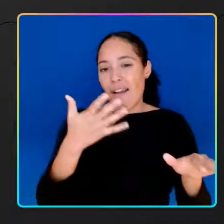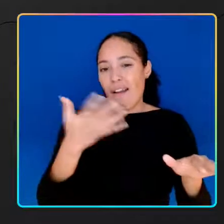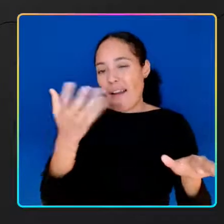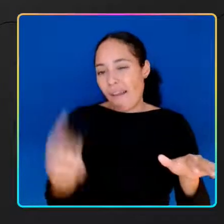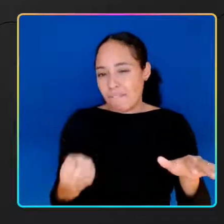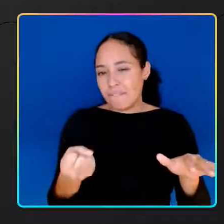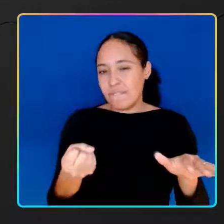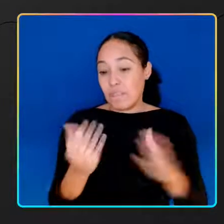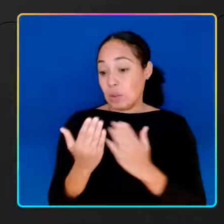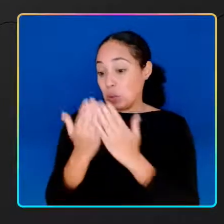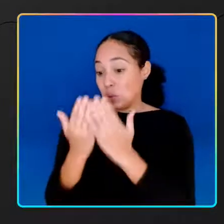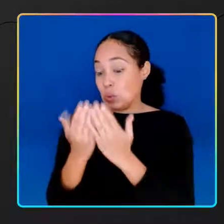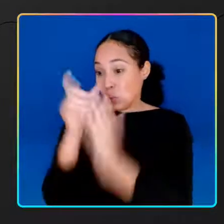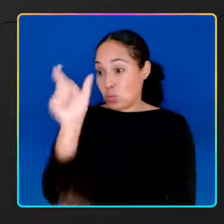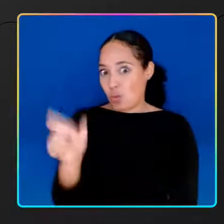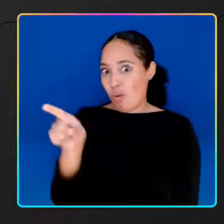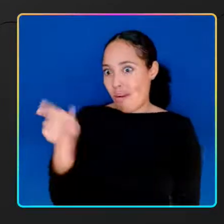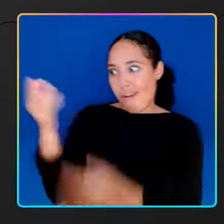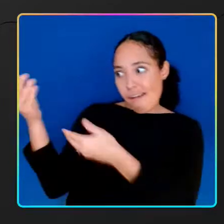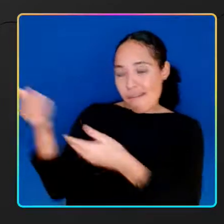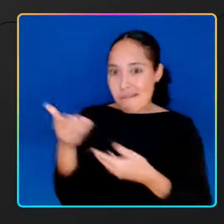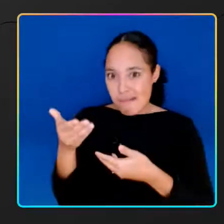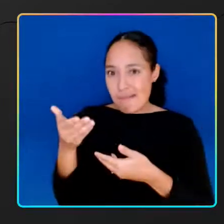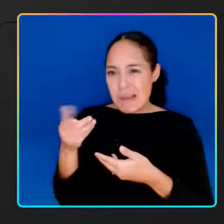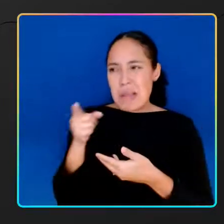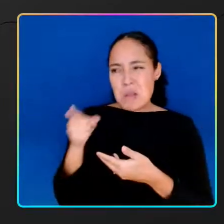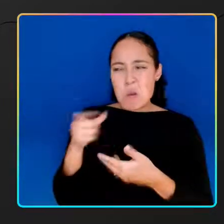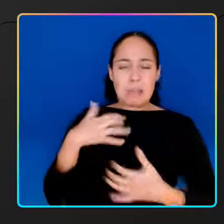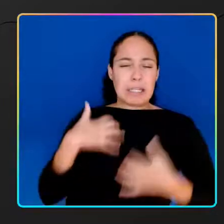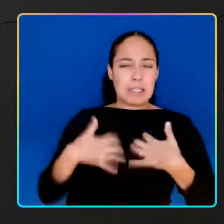different type of data because we've